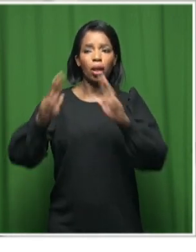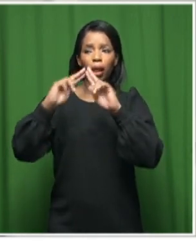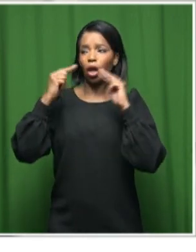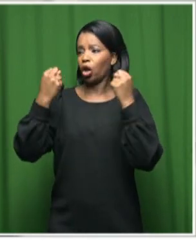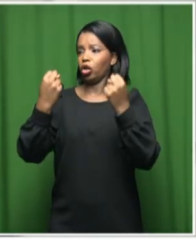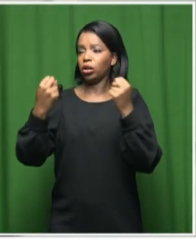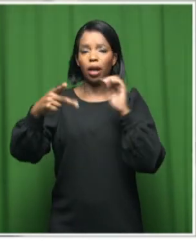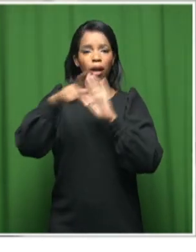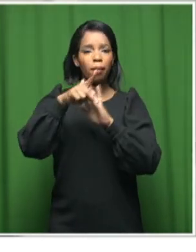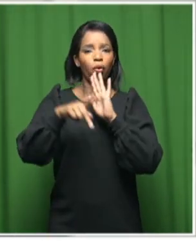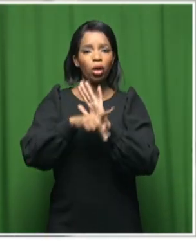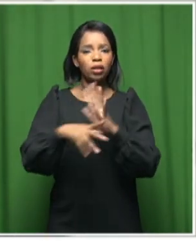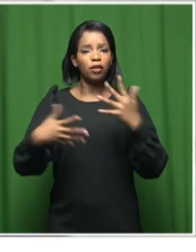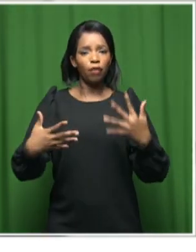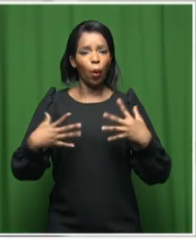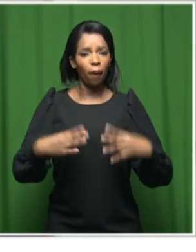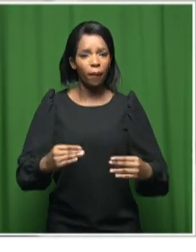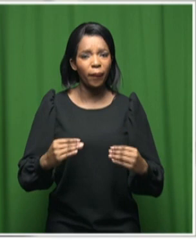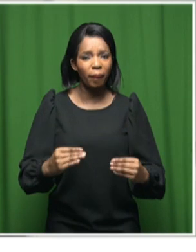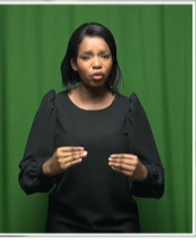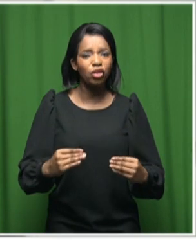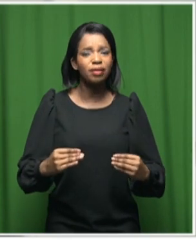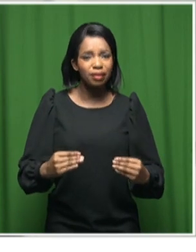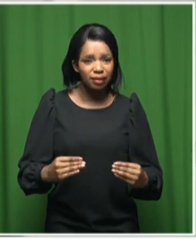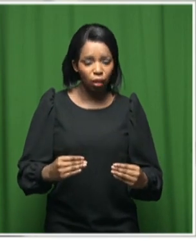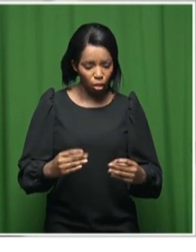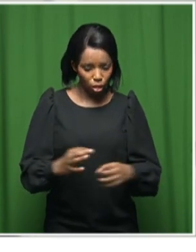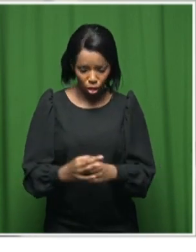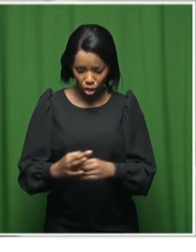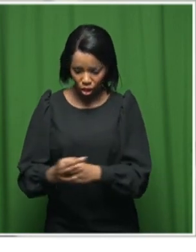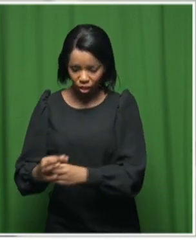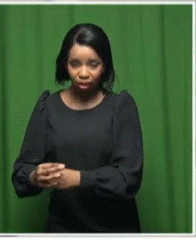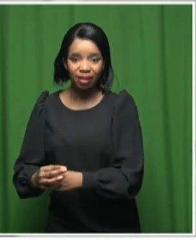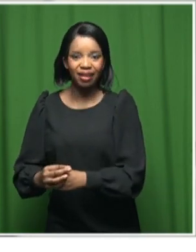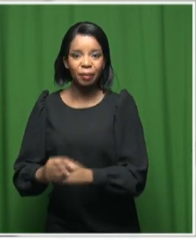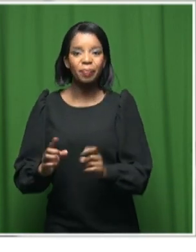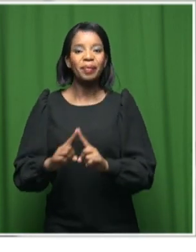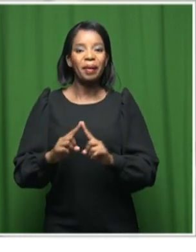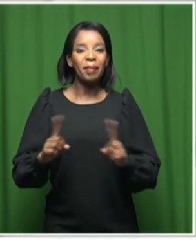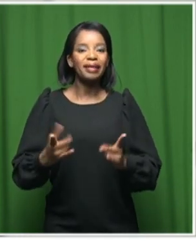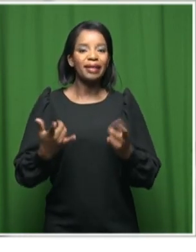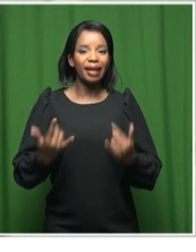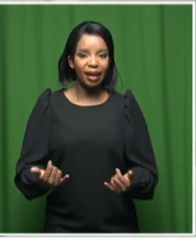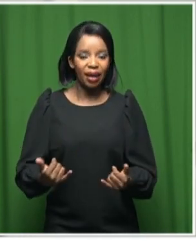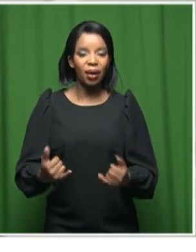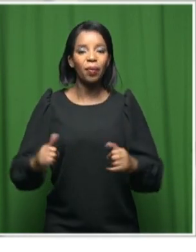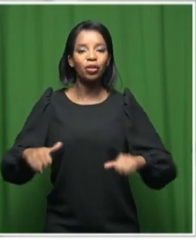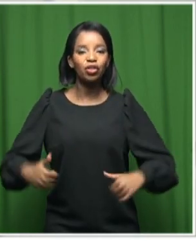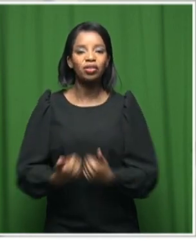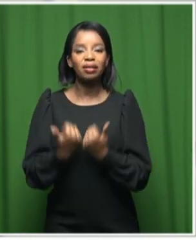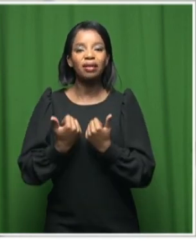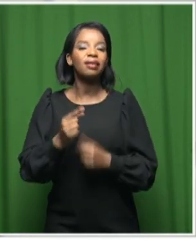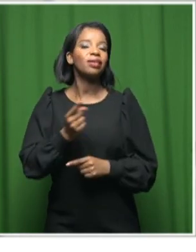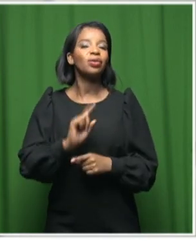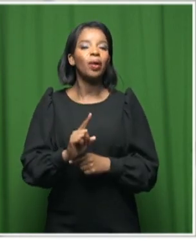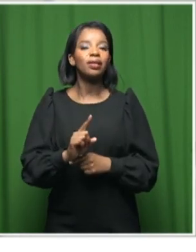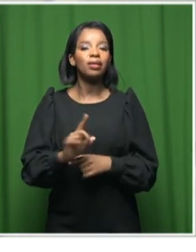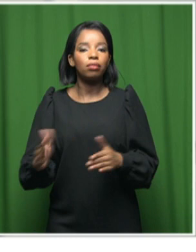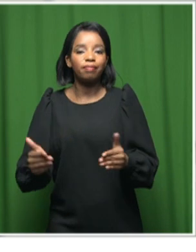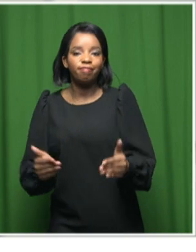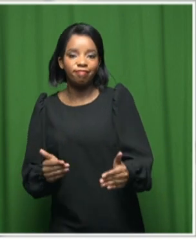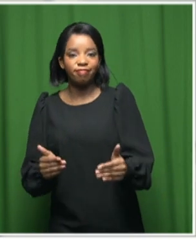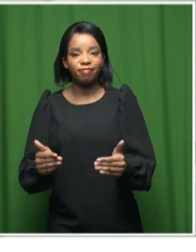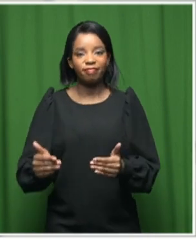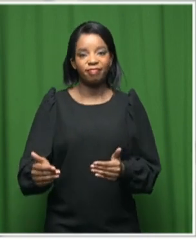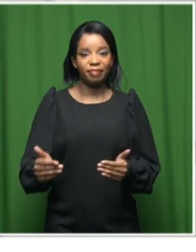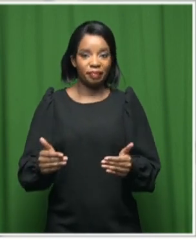policy or macroeconomic policy, but the challenge is always now at a microeconomic level where